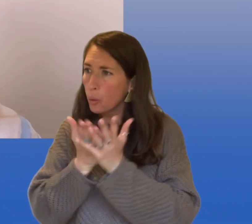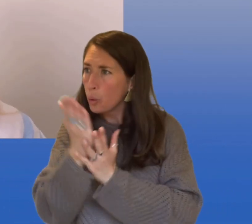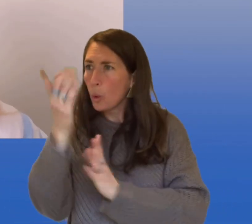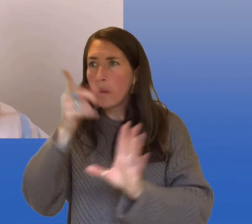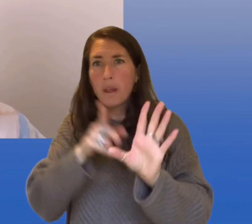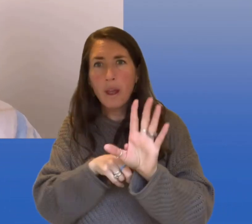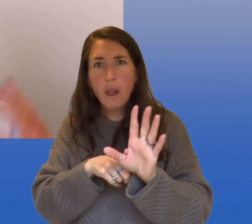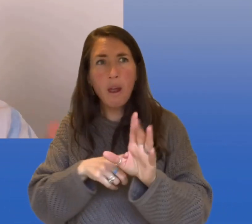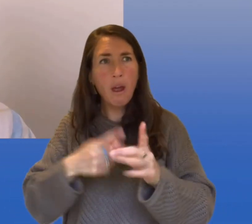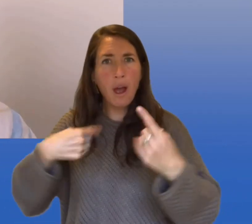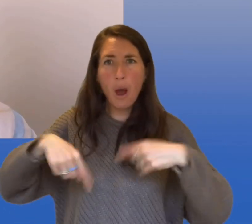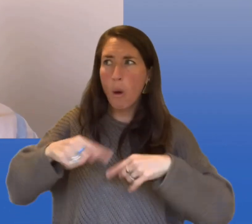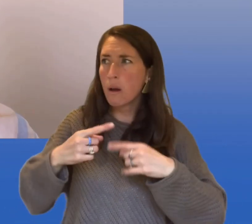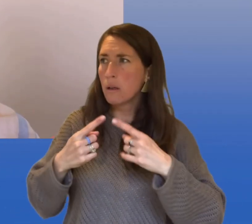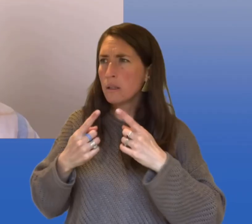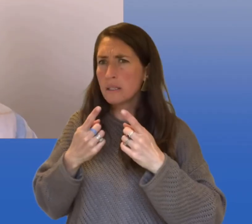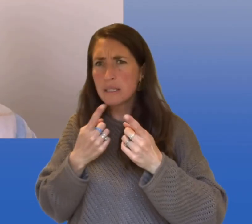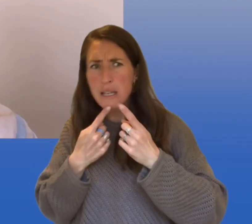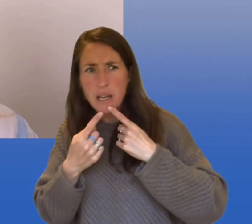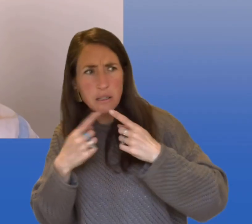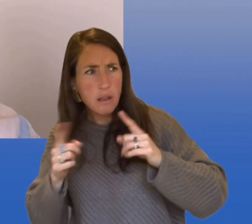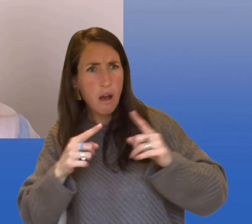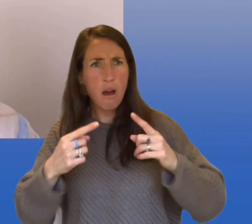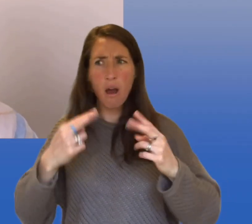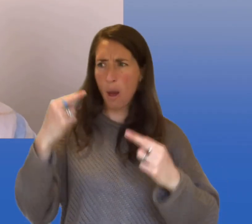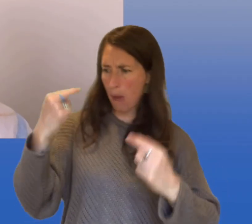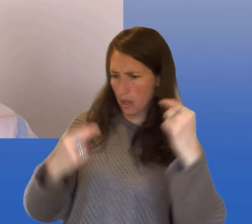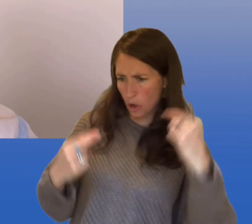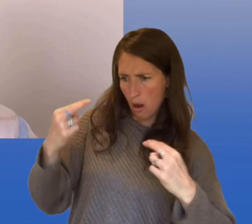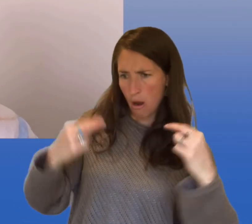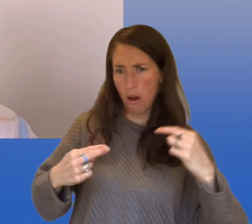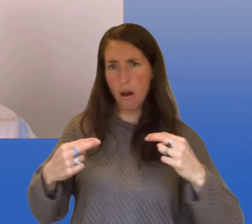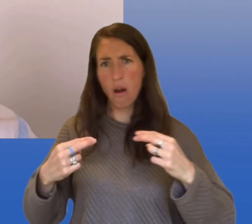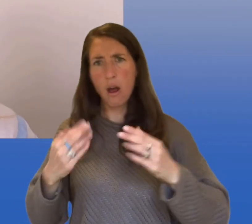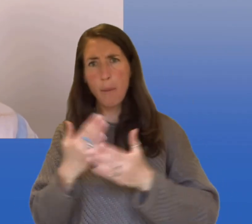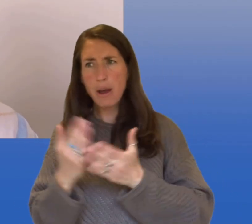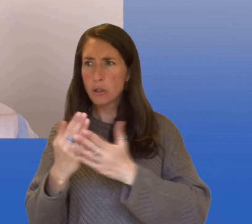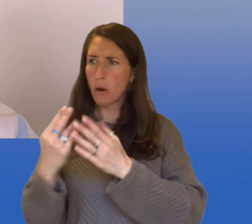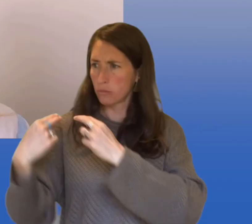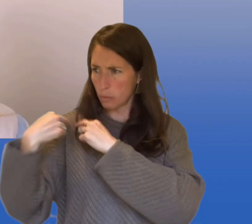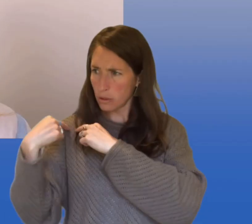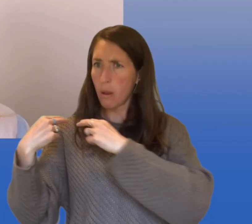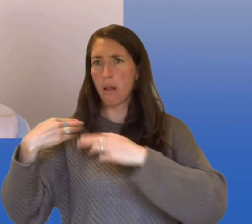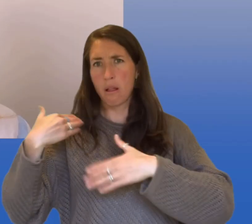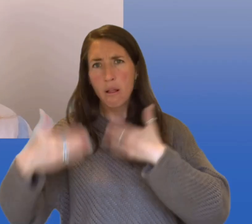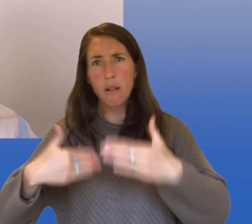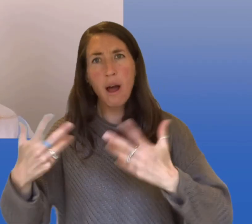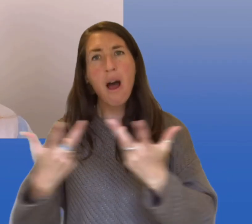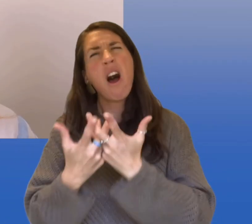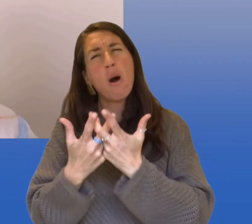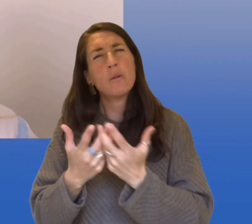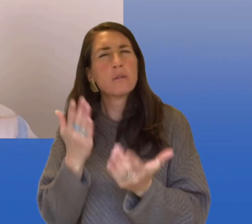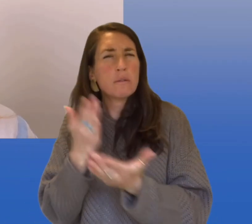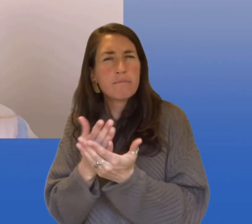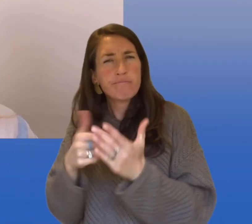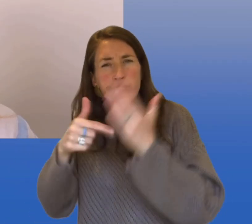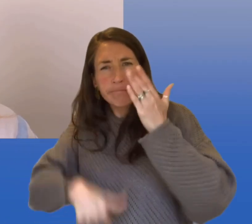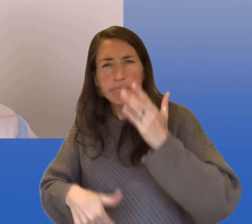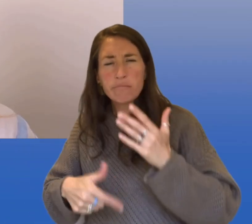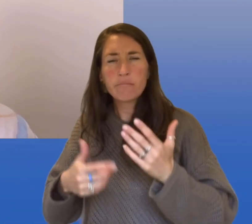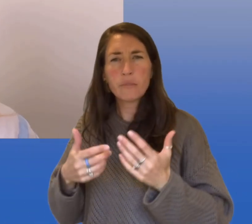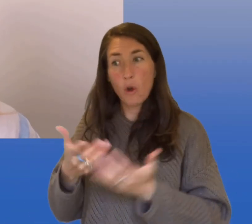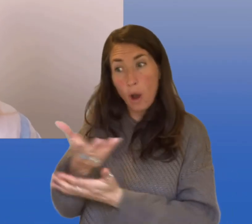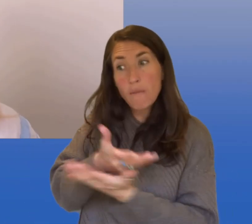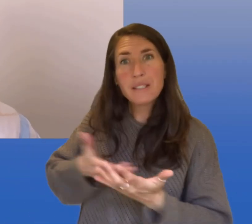through the year in terms of our data and our metrics and how we hold ourselves to account. So we had a really interesting conversation